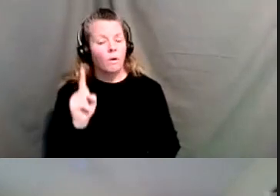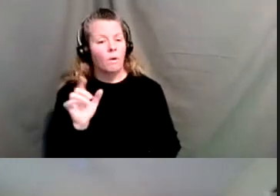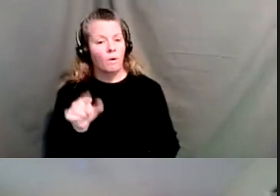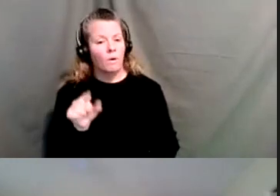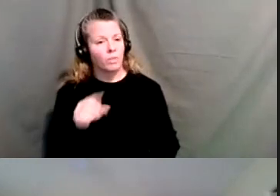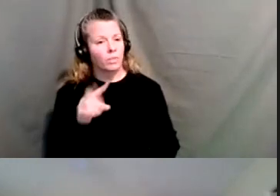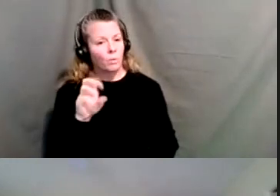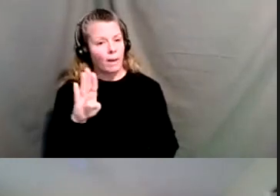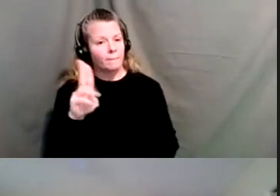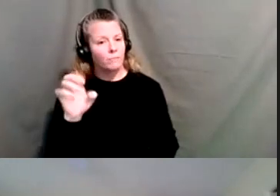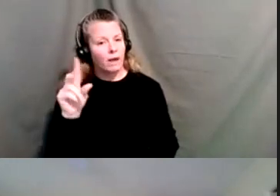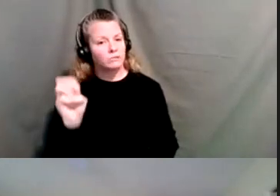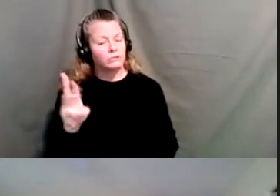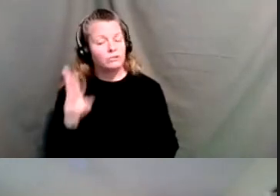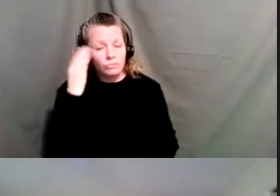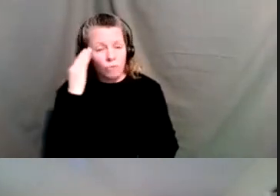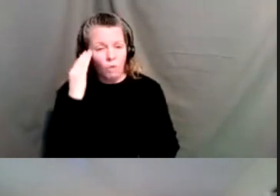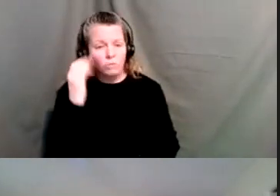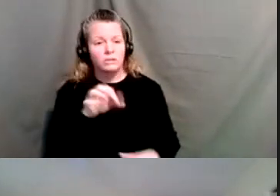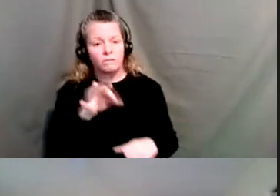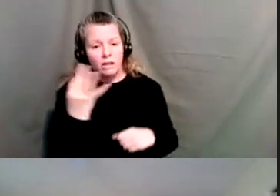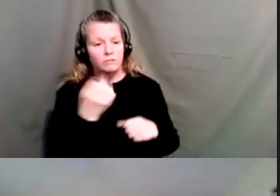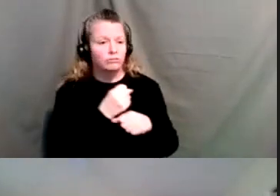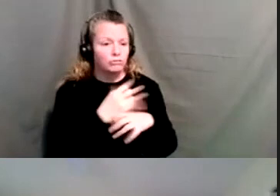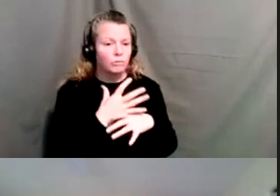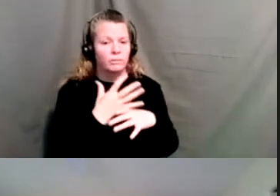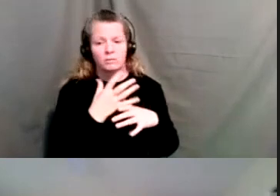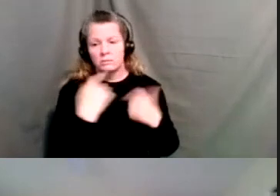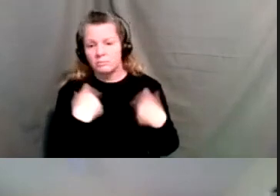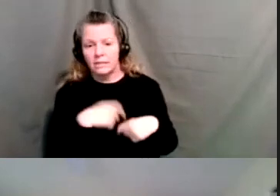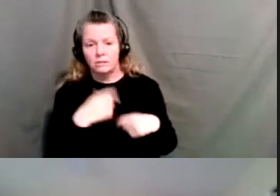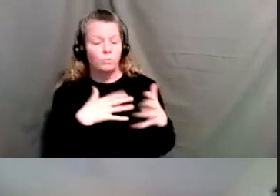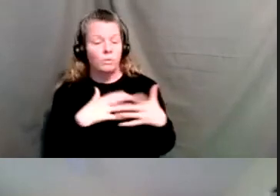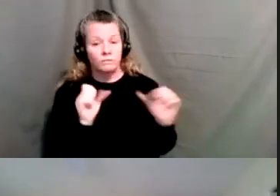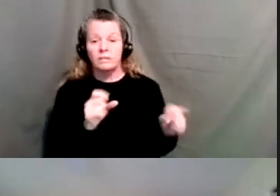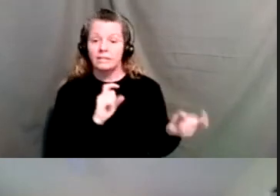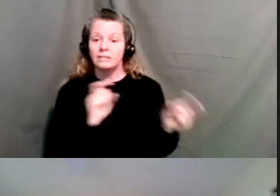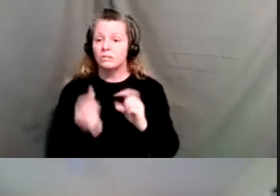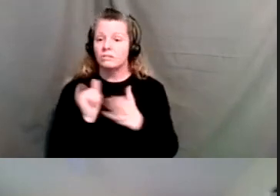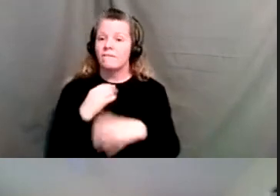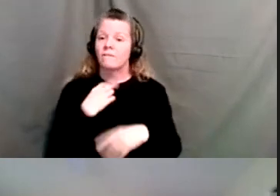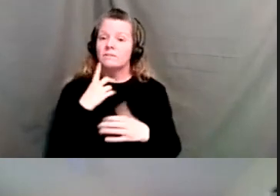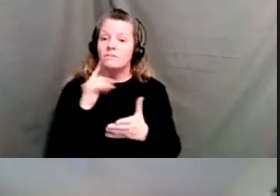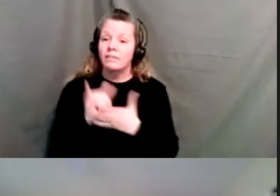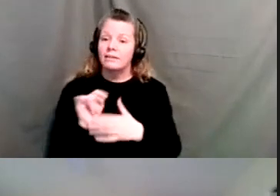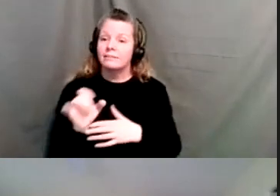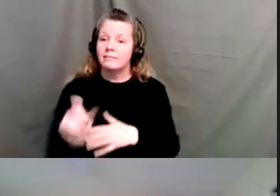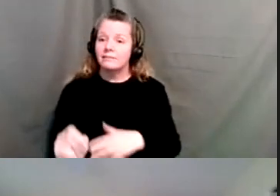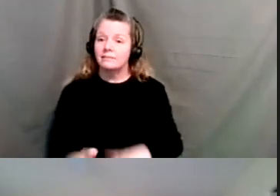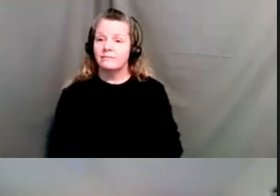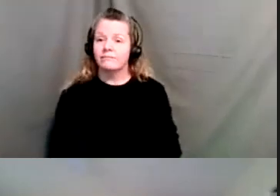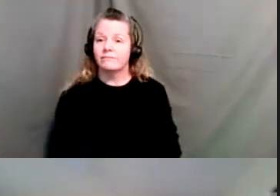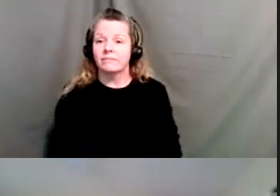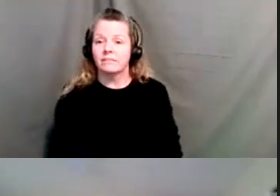Spanish or whatever, then the screen reader can switch to that voice for that text. But if you're